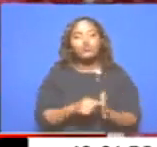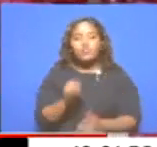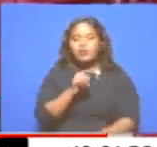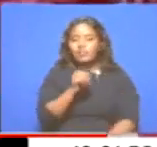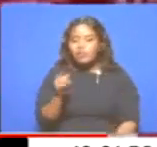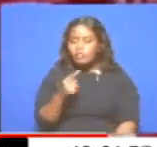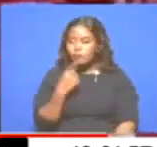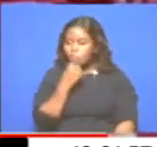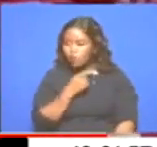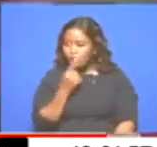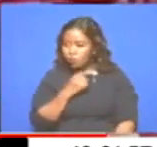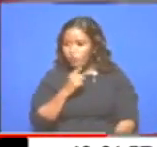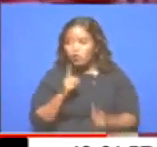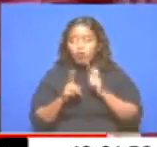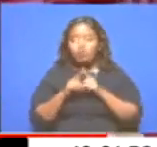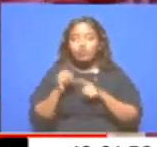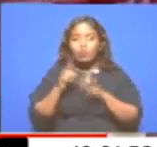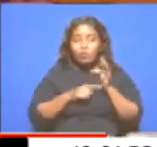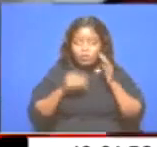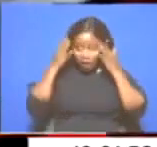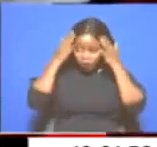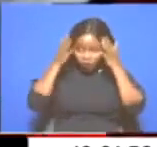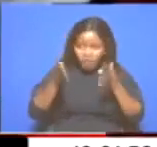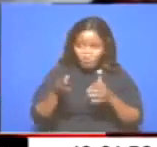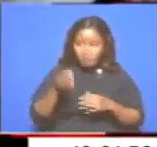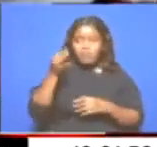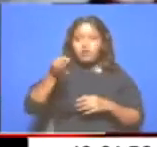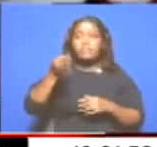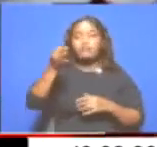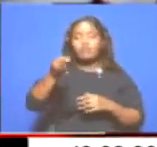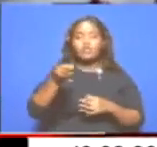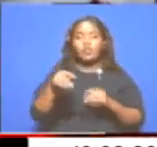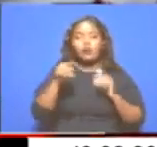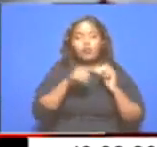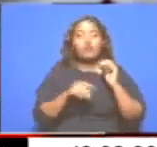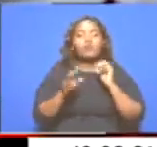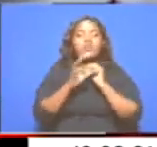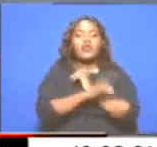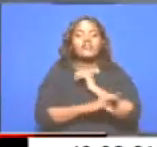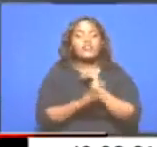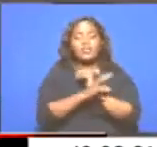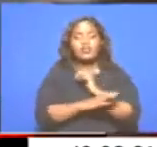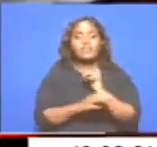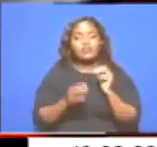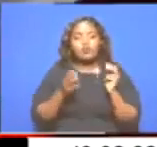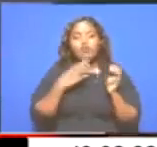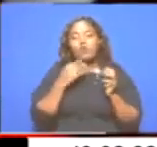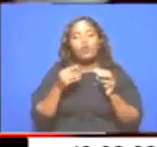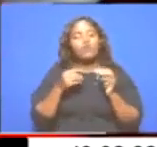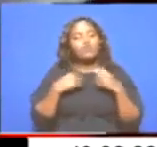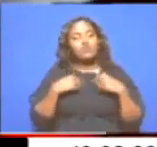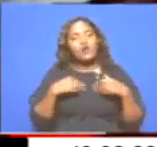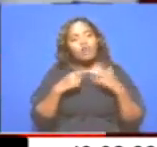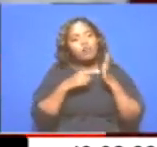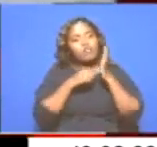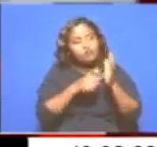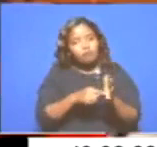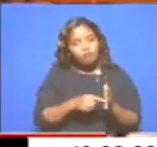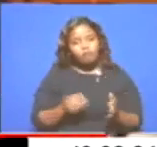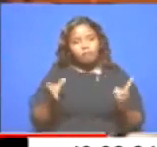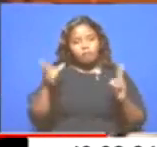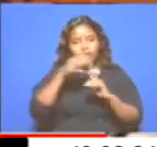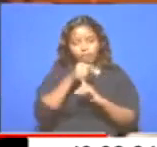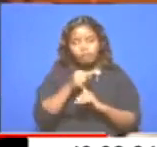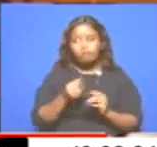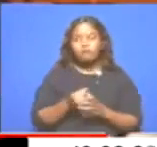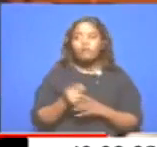at into the future. And therefore, as a country, we also have an image that we want to build through this. It's important that we look